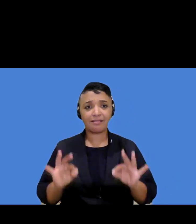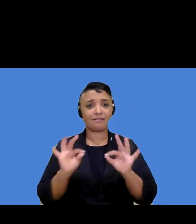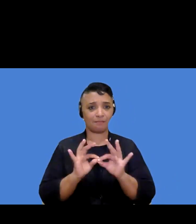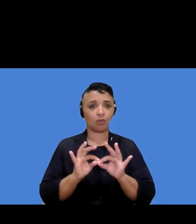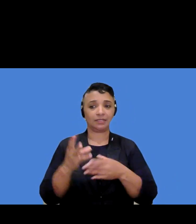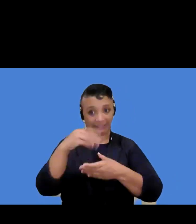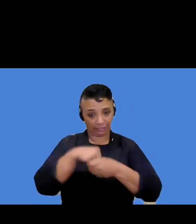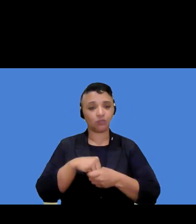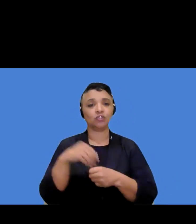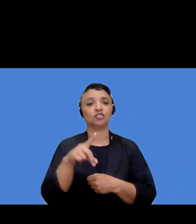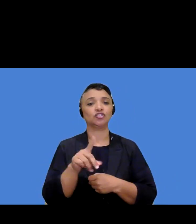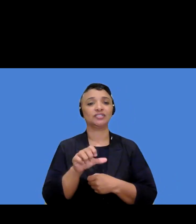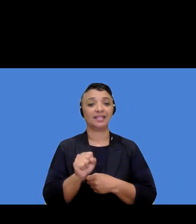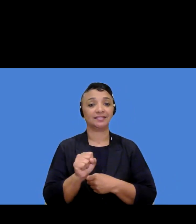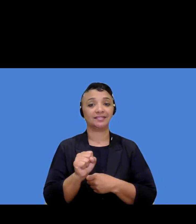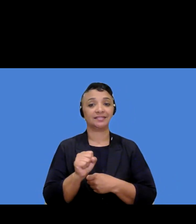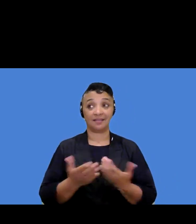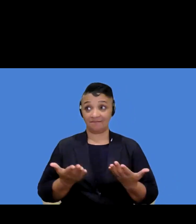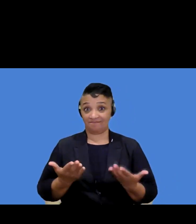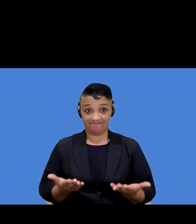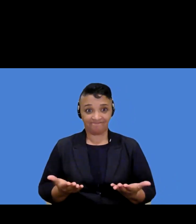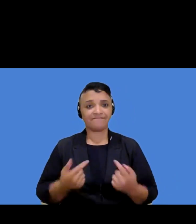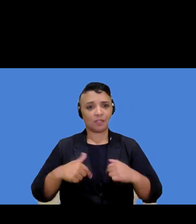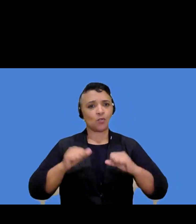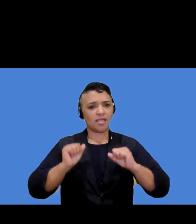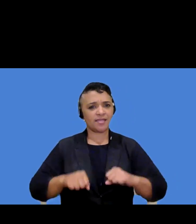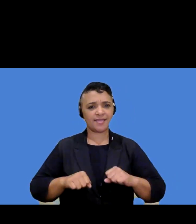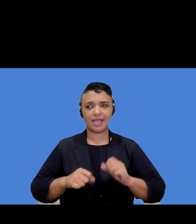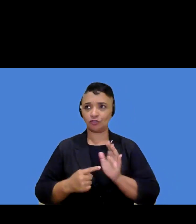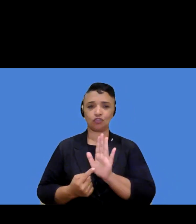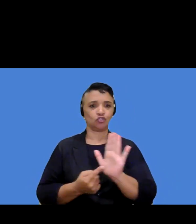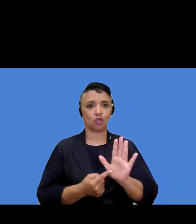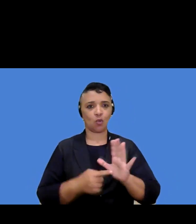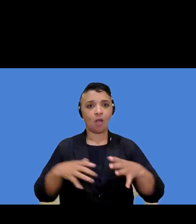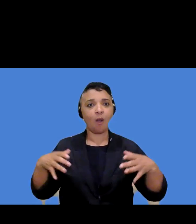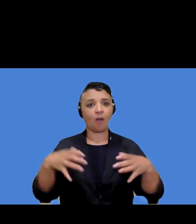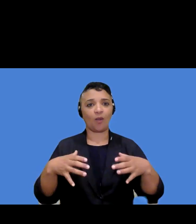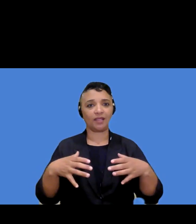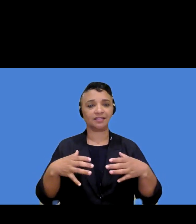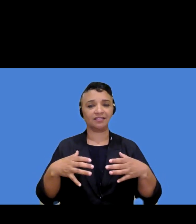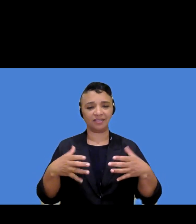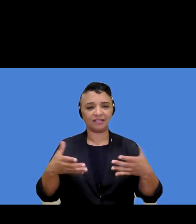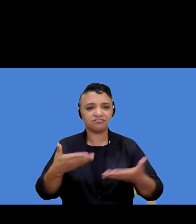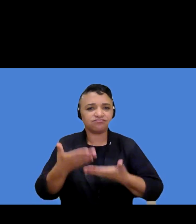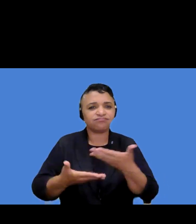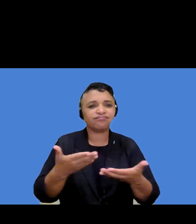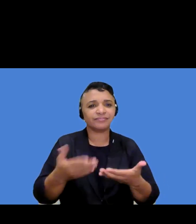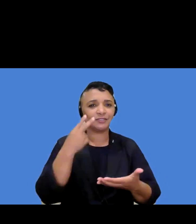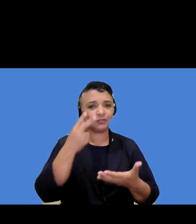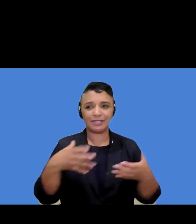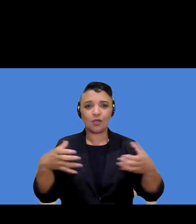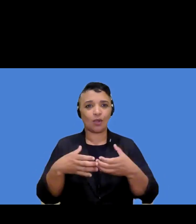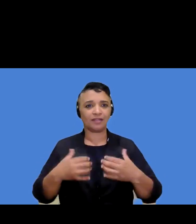GDS. Today, we are able to amplify our collective voices with our collective aspiration